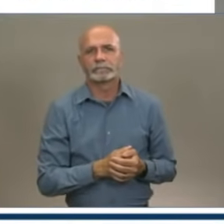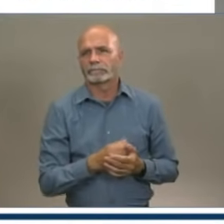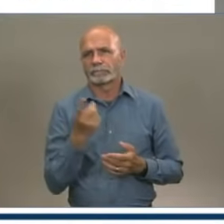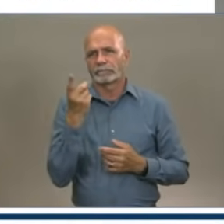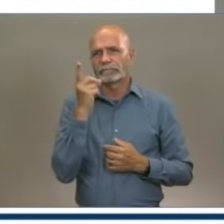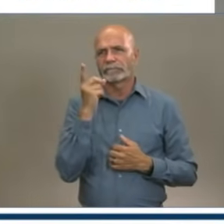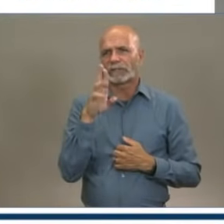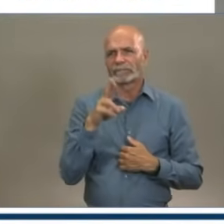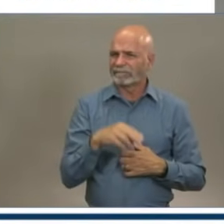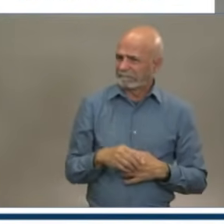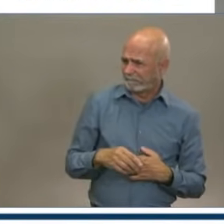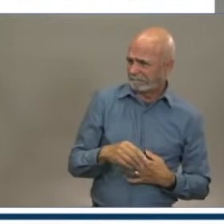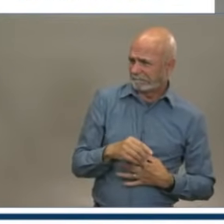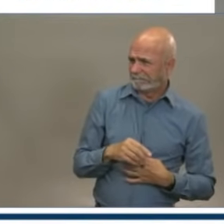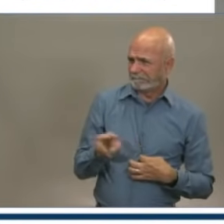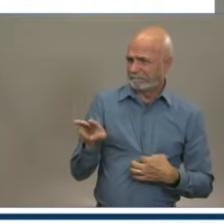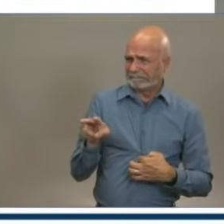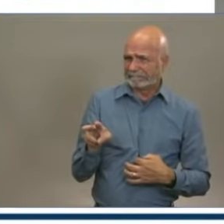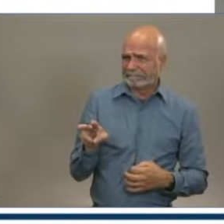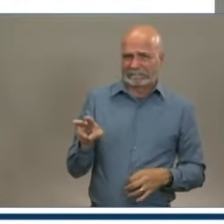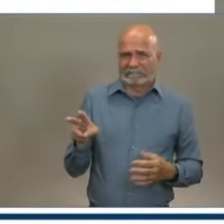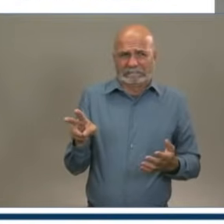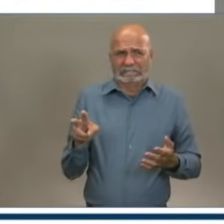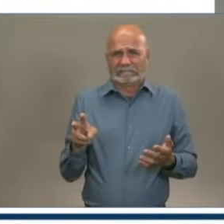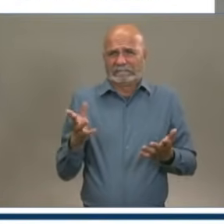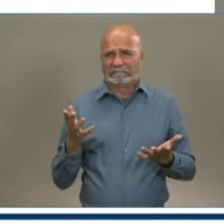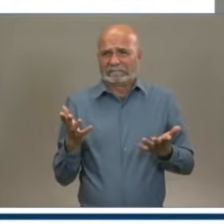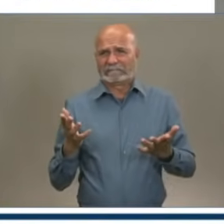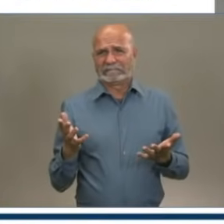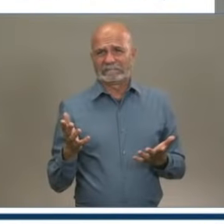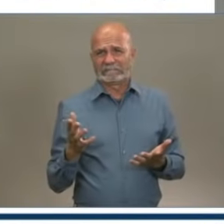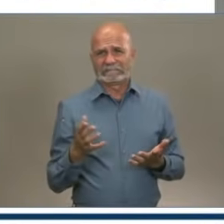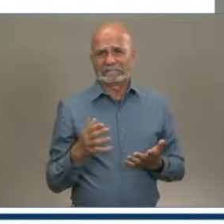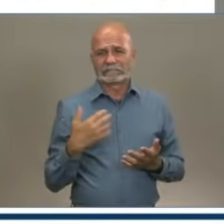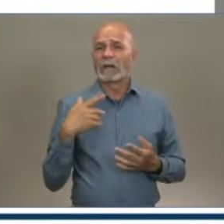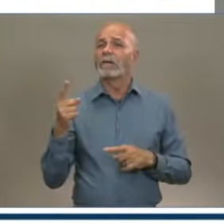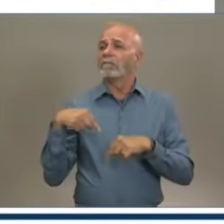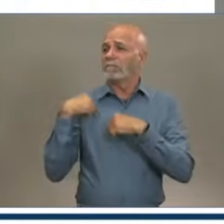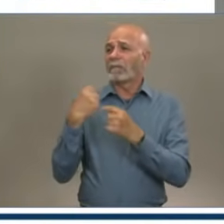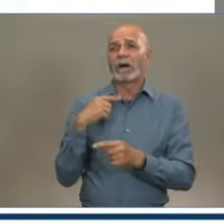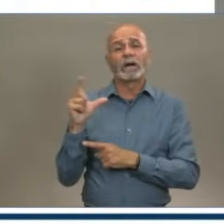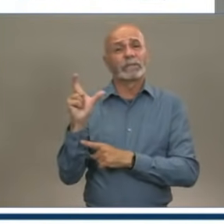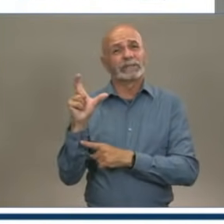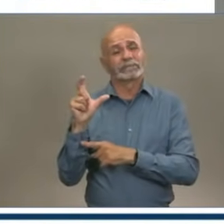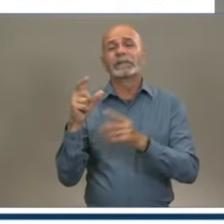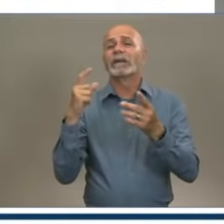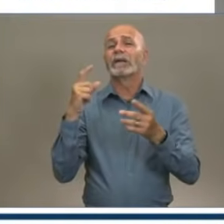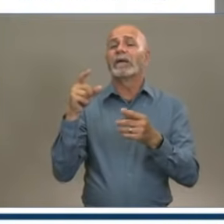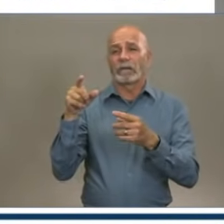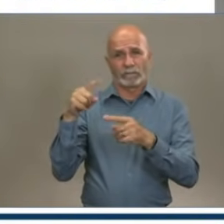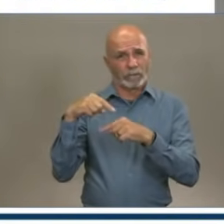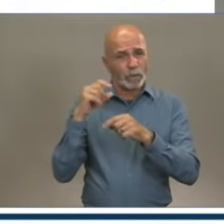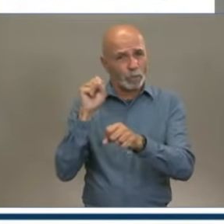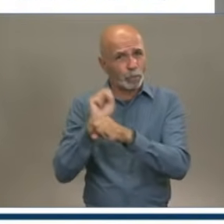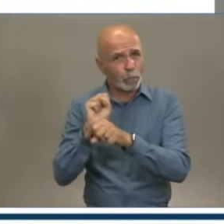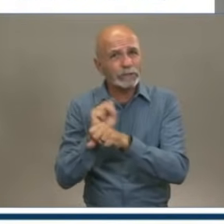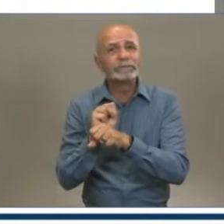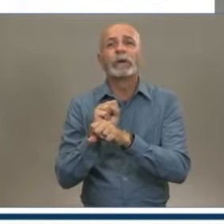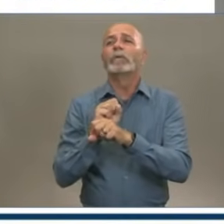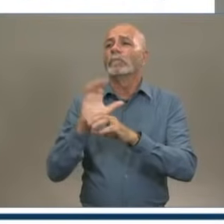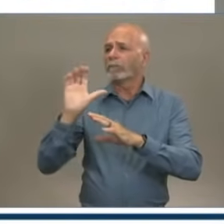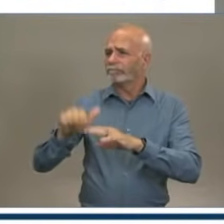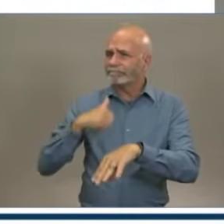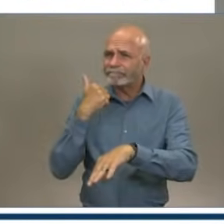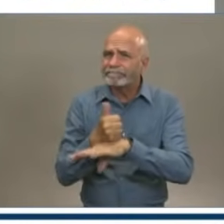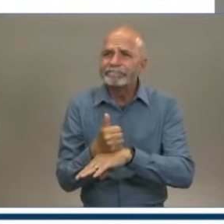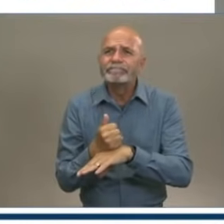months with our Muslim communities, and we've specifically had vaccine clinics at some mosques.